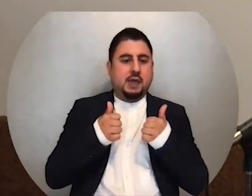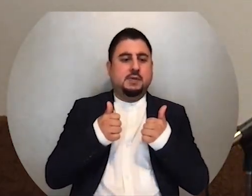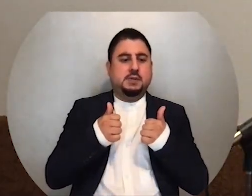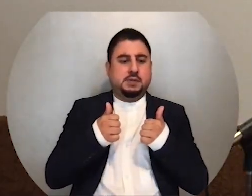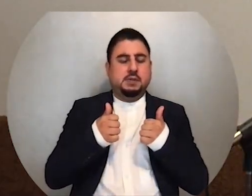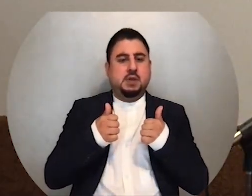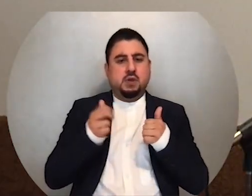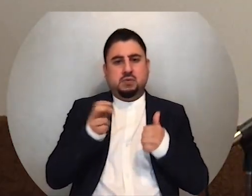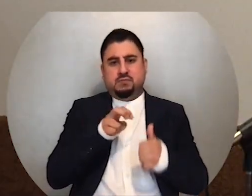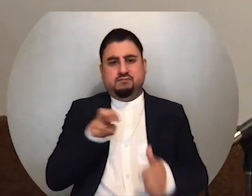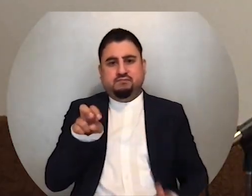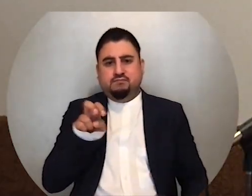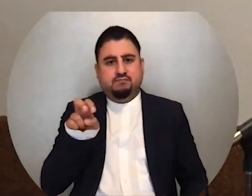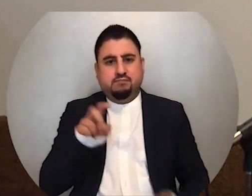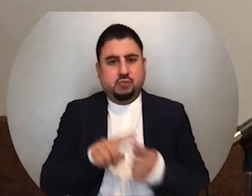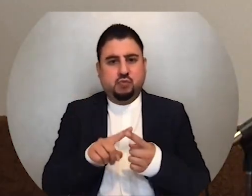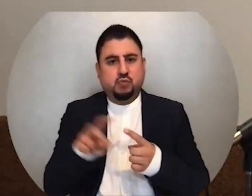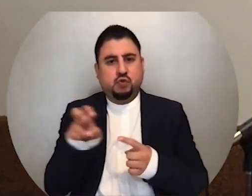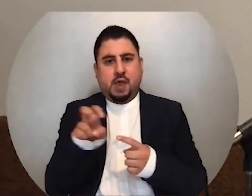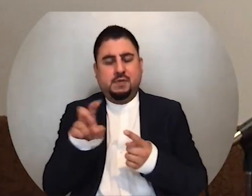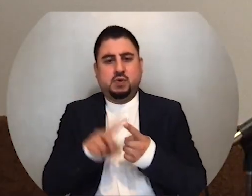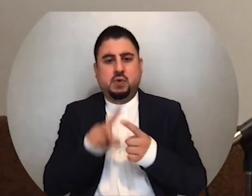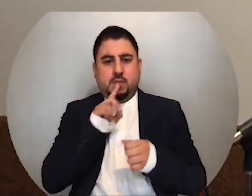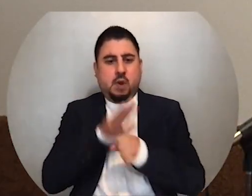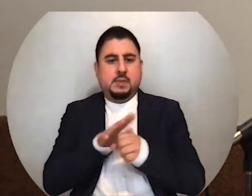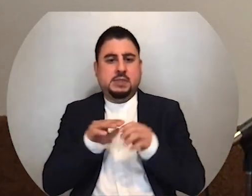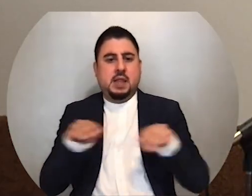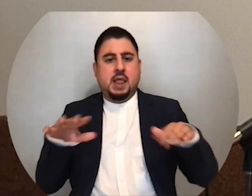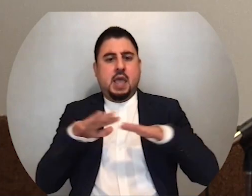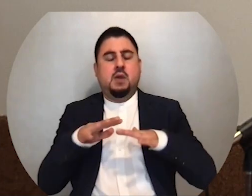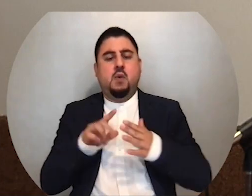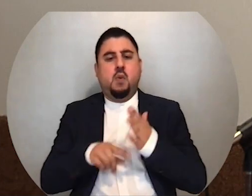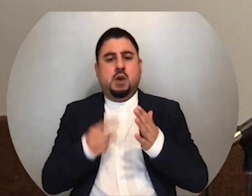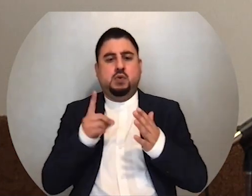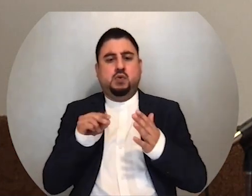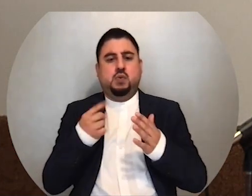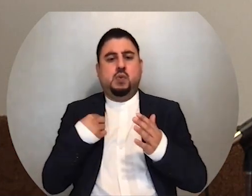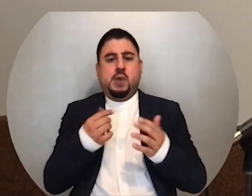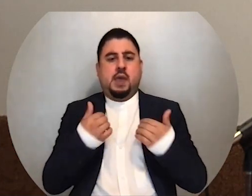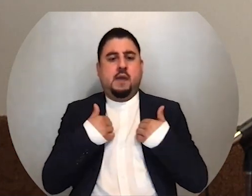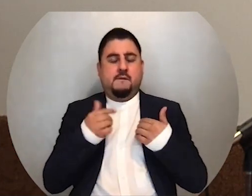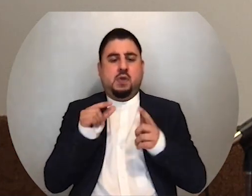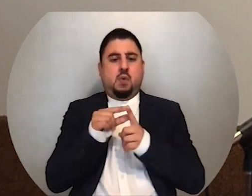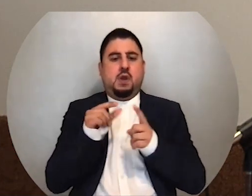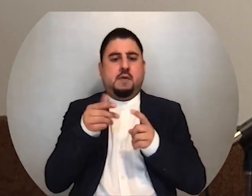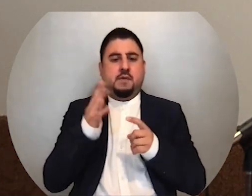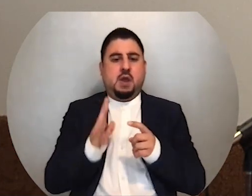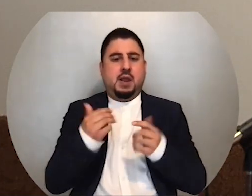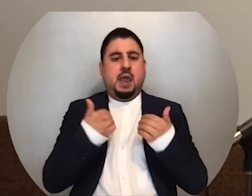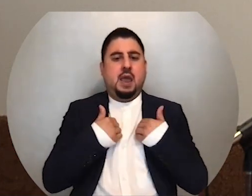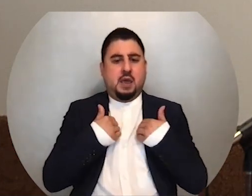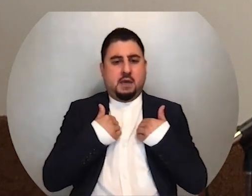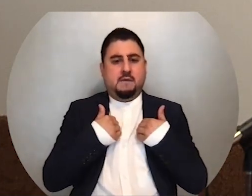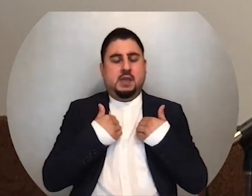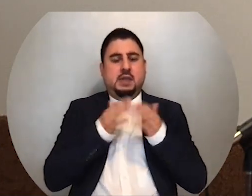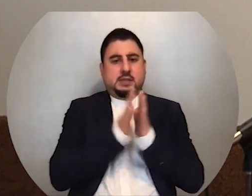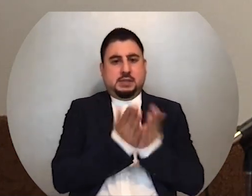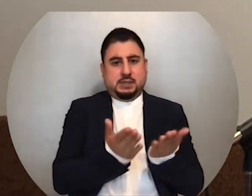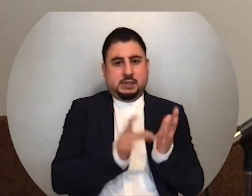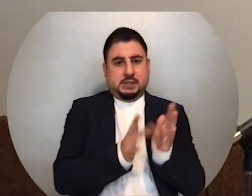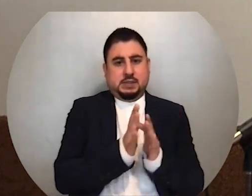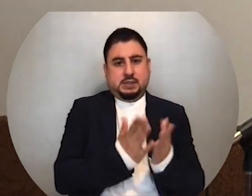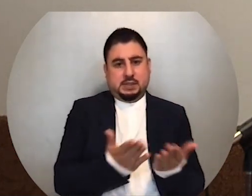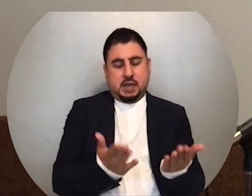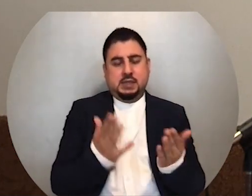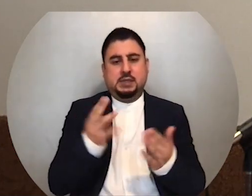lives, going to traveling towards the Promised Land. And what do we have? We have the Word of God in text, and most